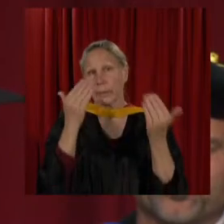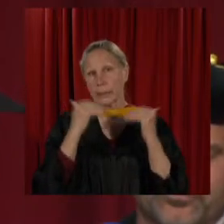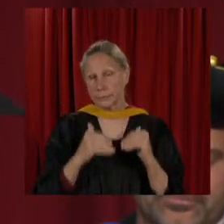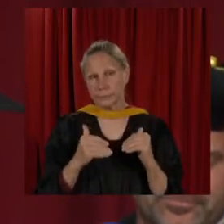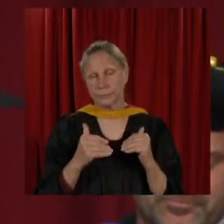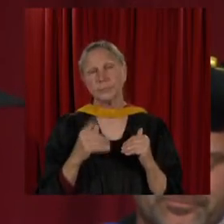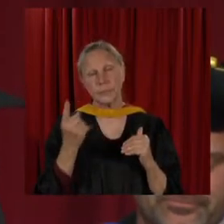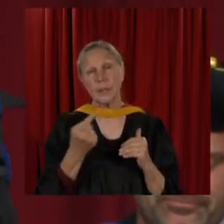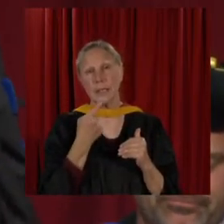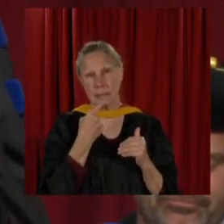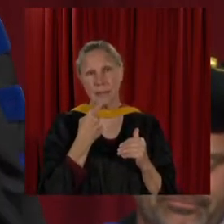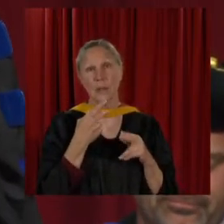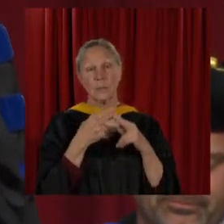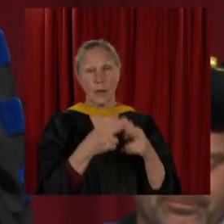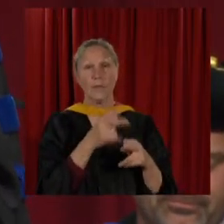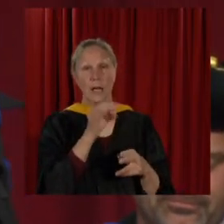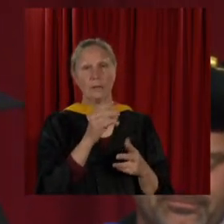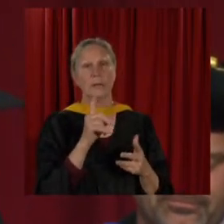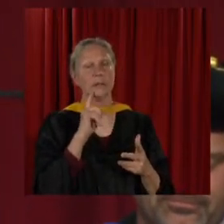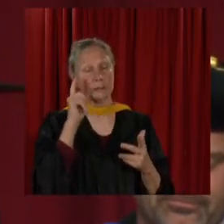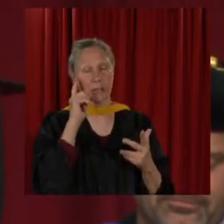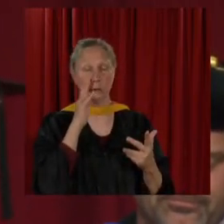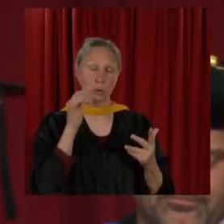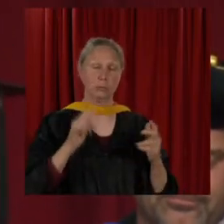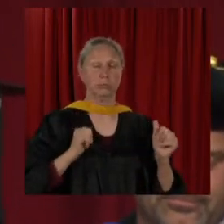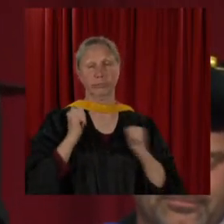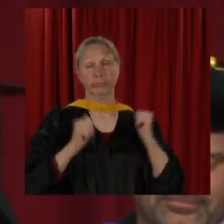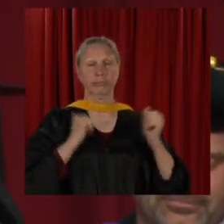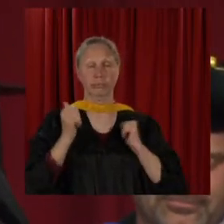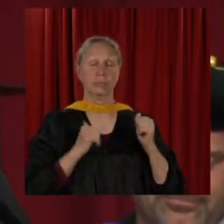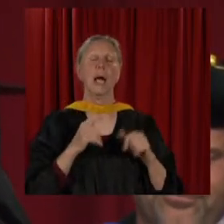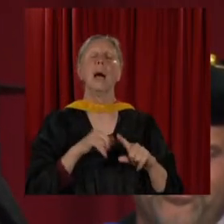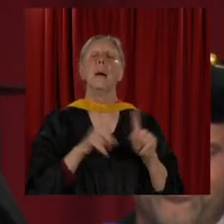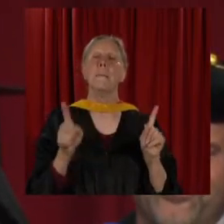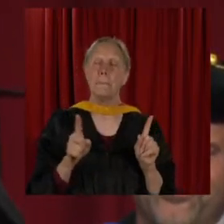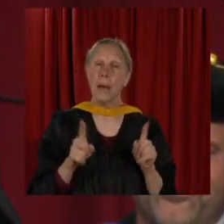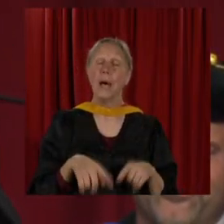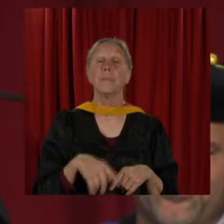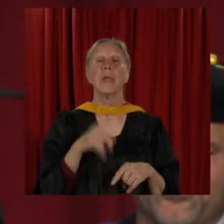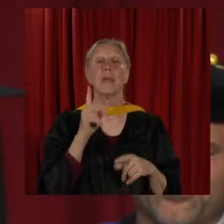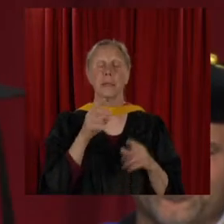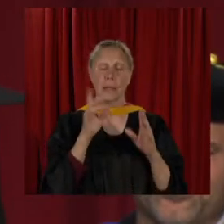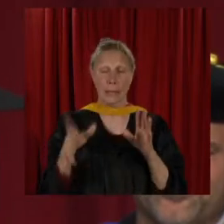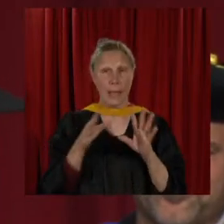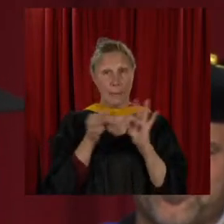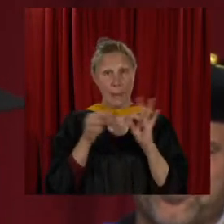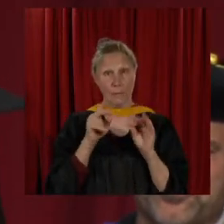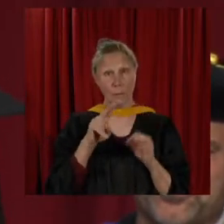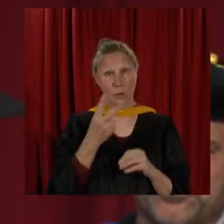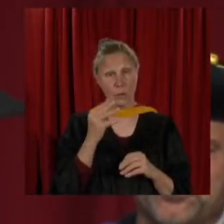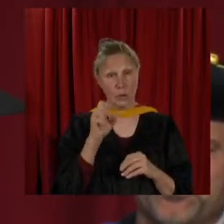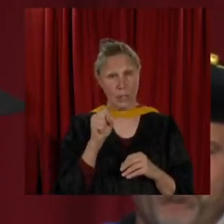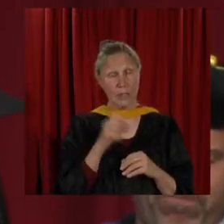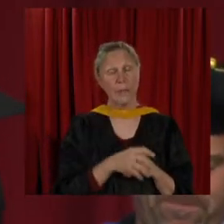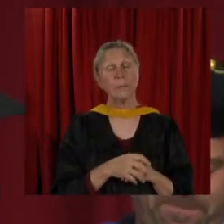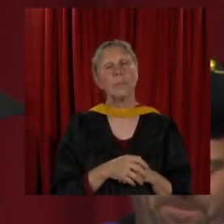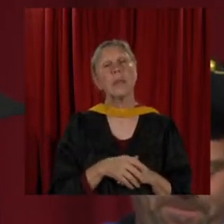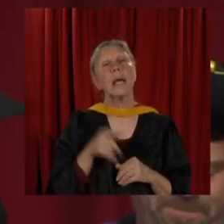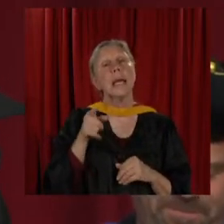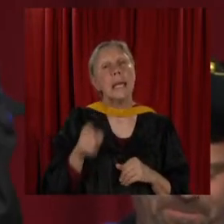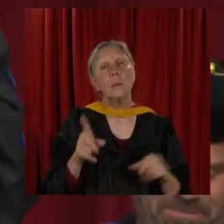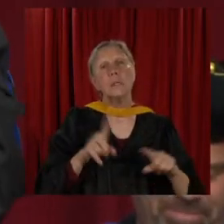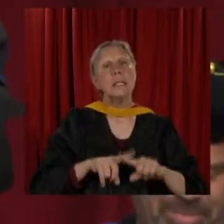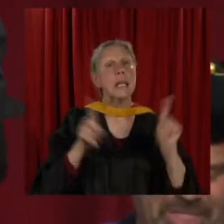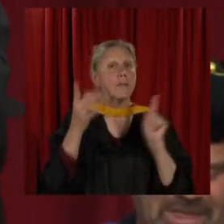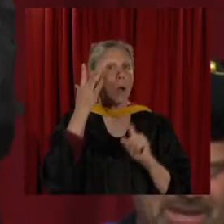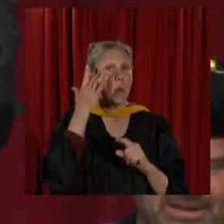couldn't help but to reference his sexual prowess. But the basic message from 2 Chainz was that he was